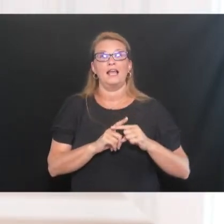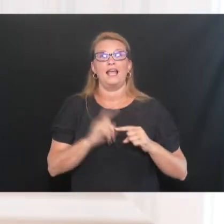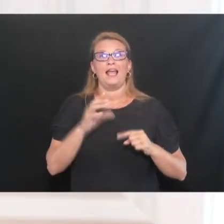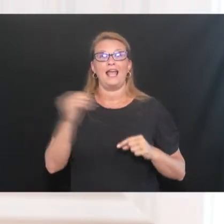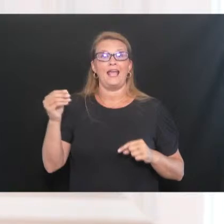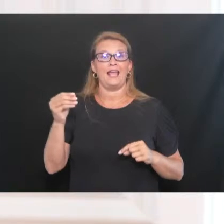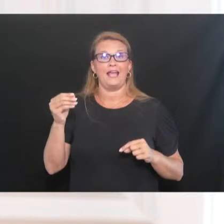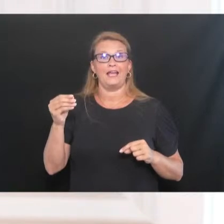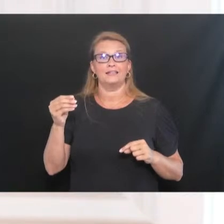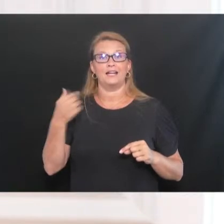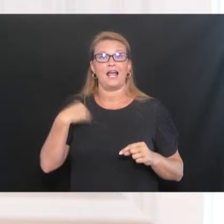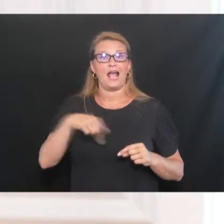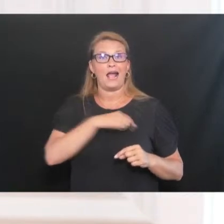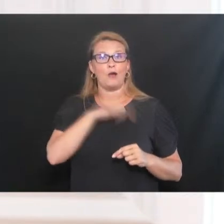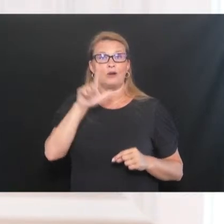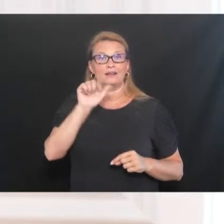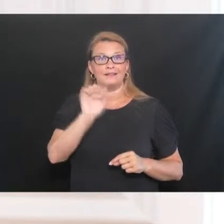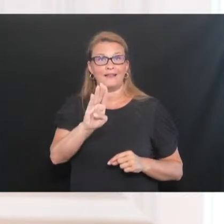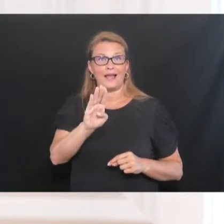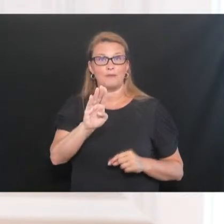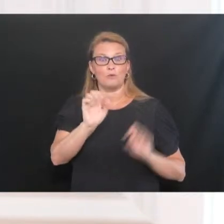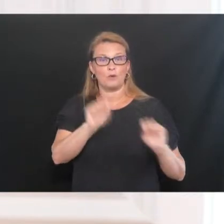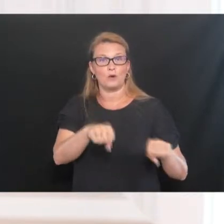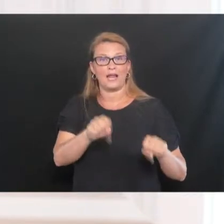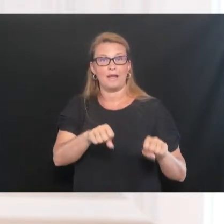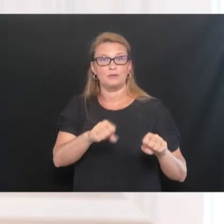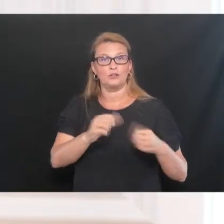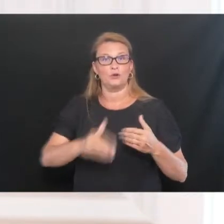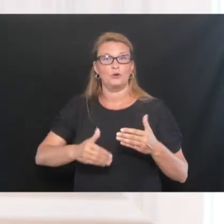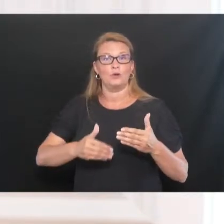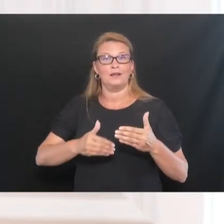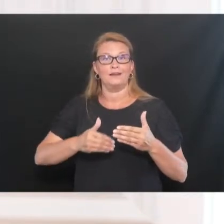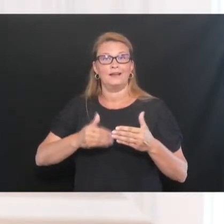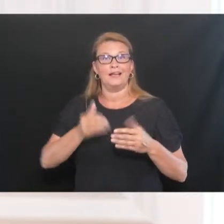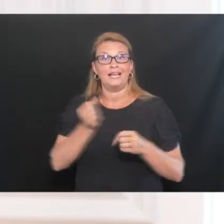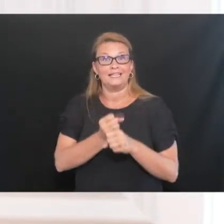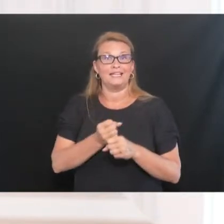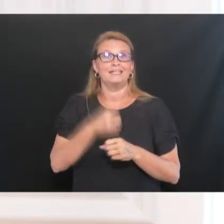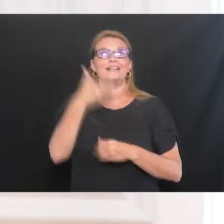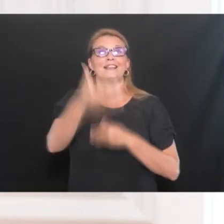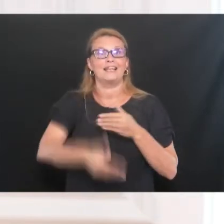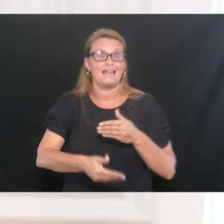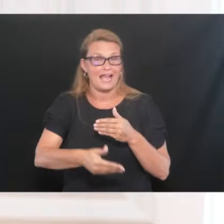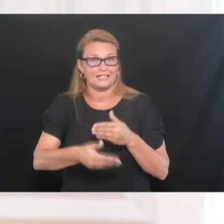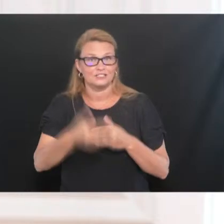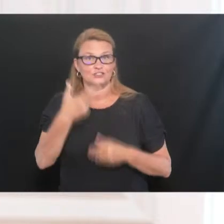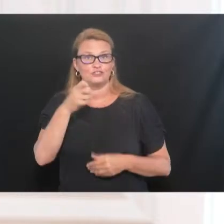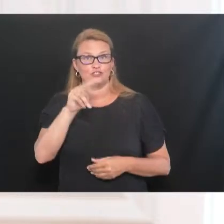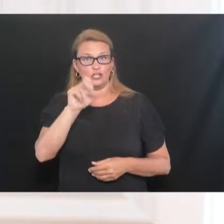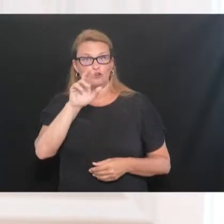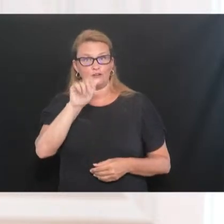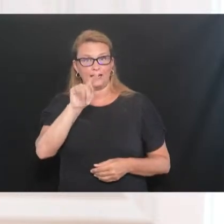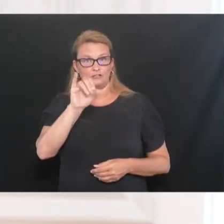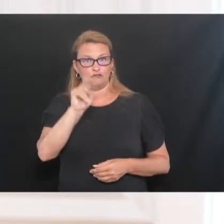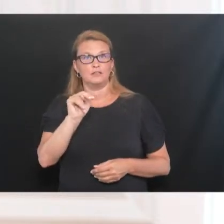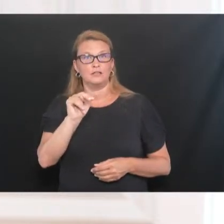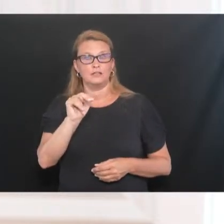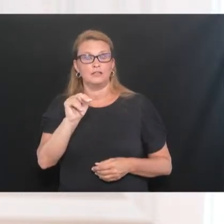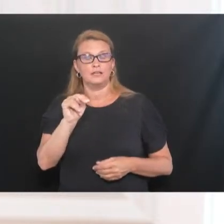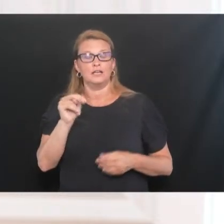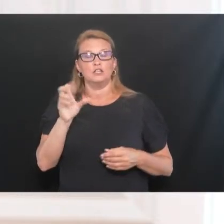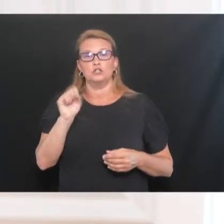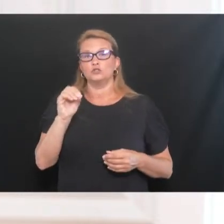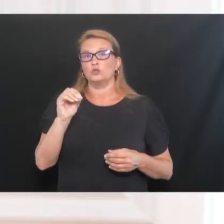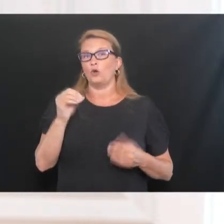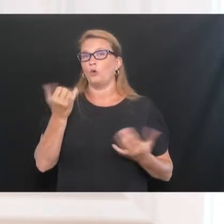sequencing laboratory where we're able to do the next generation sequencing to identify the variants like the Delta variant. And what we're looking